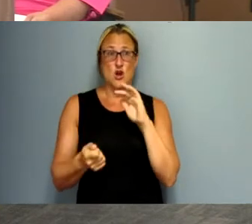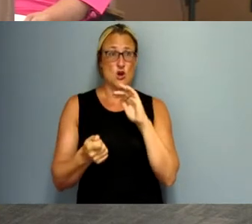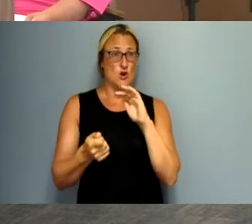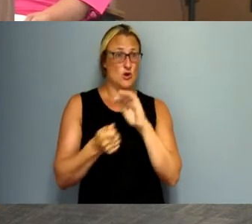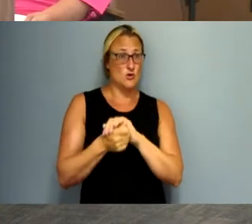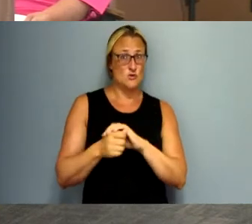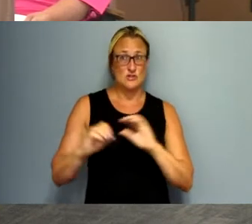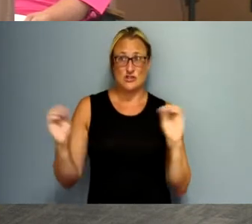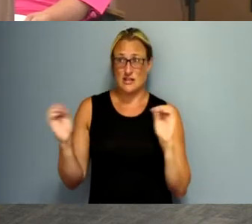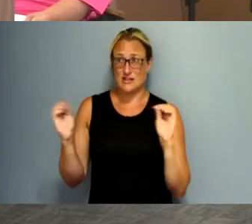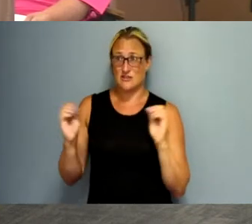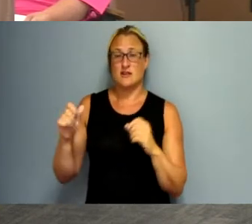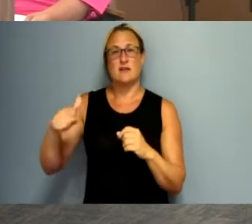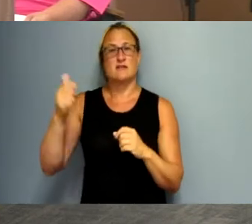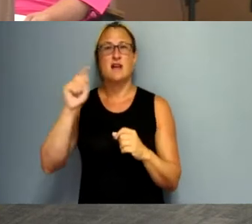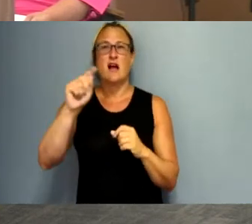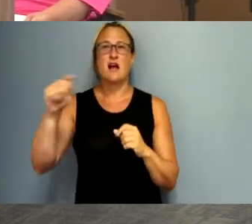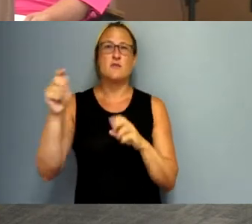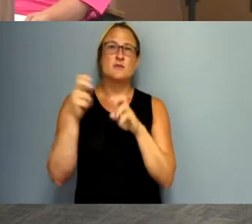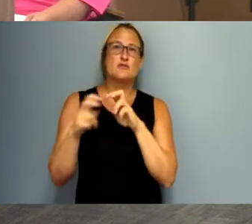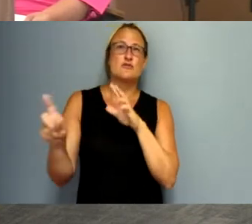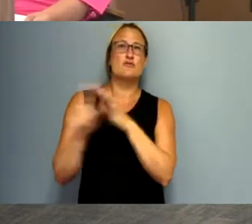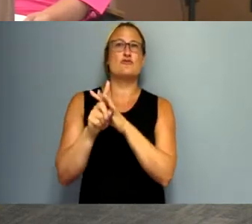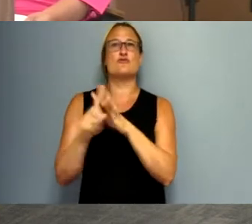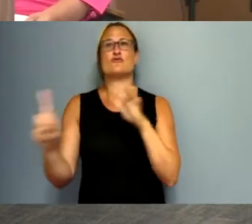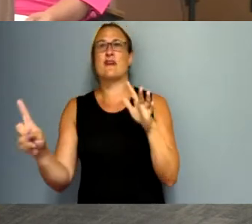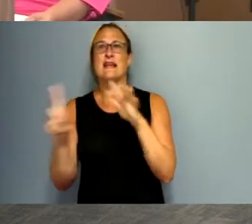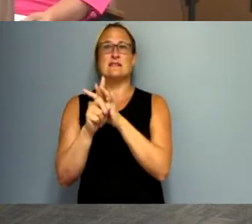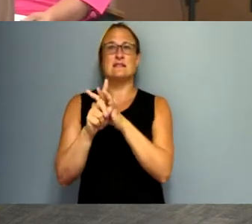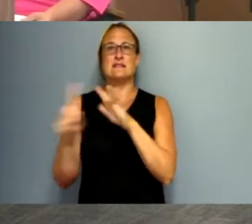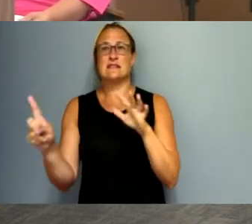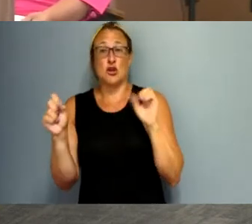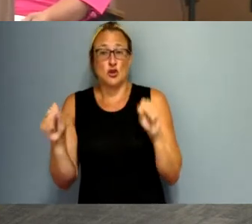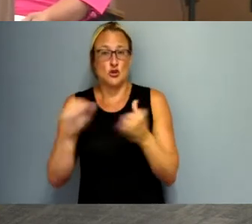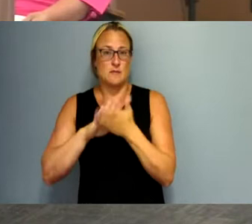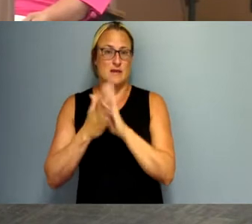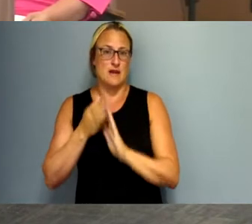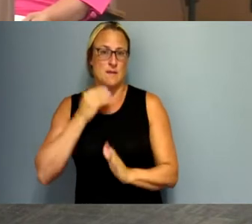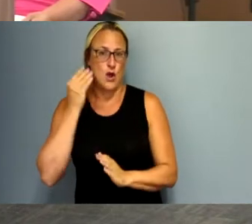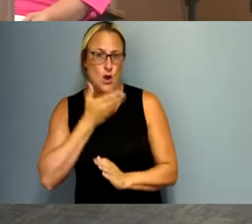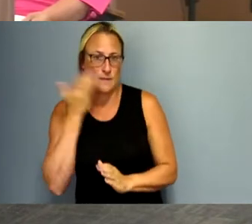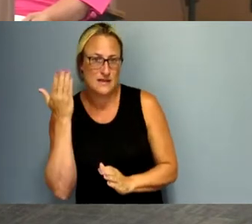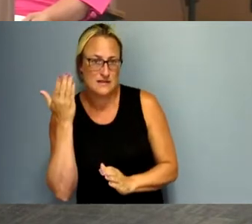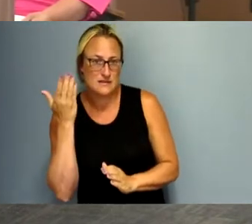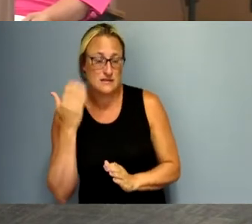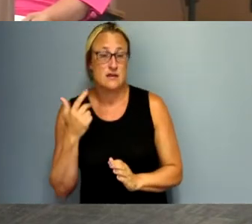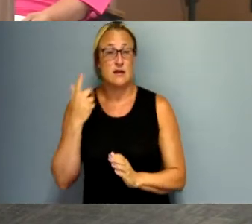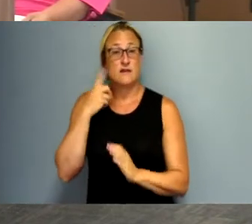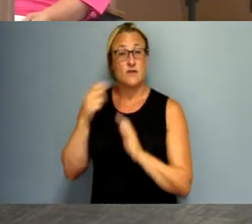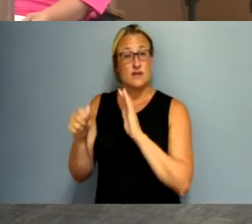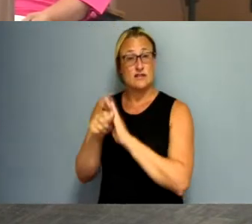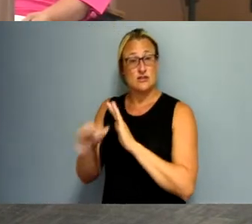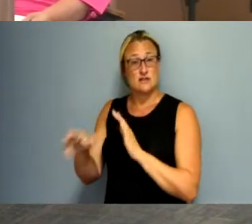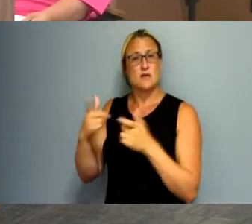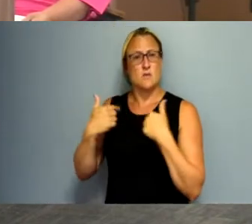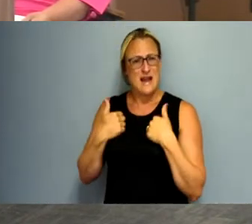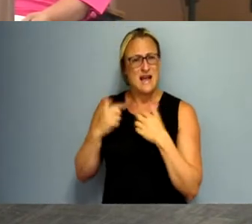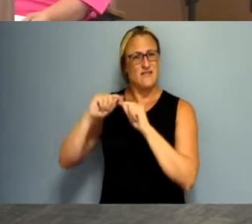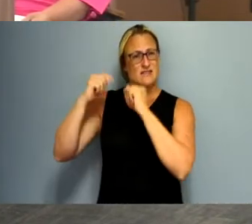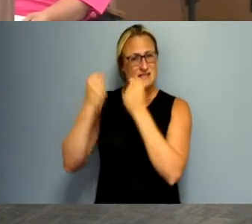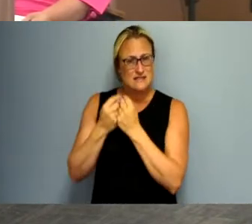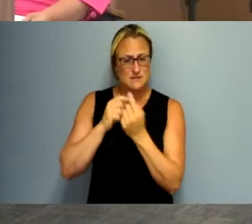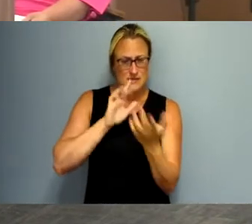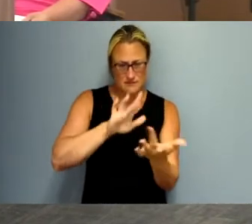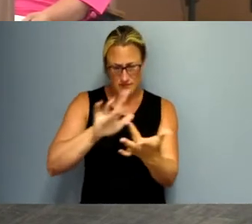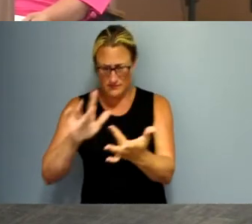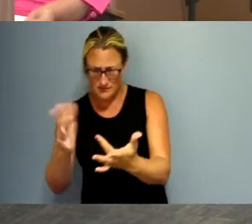transient situations and at risk for homelessness. For those who are on shelters, there are dedicated teams of street outreach providers who work with individuals